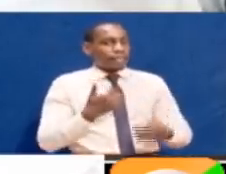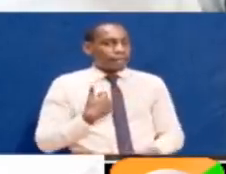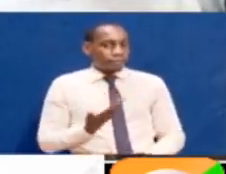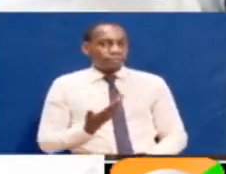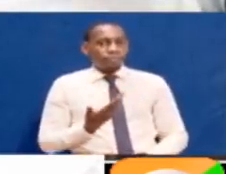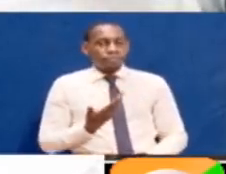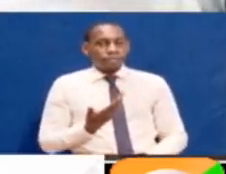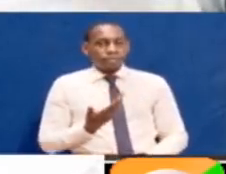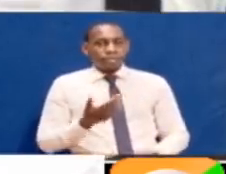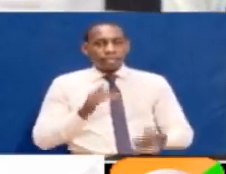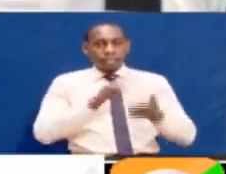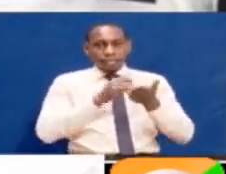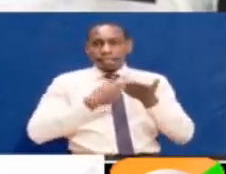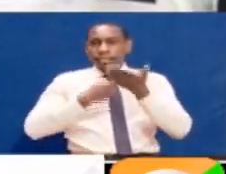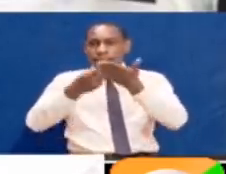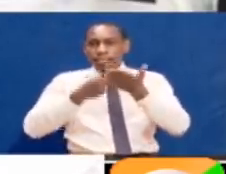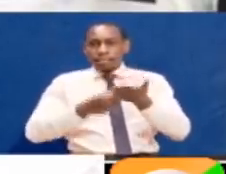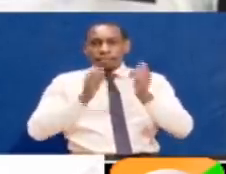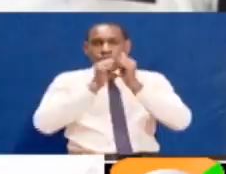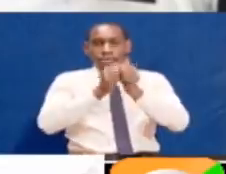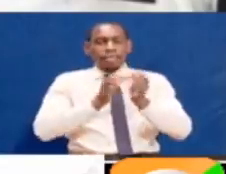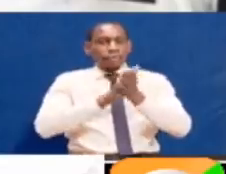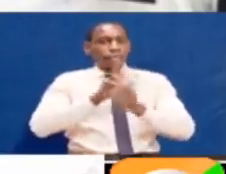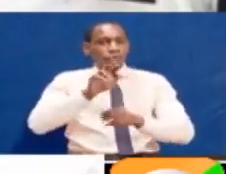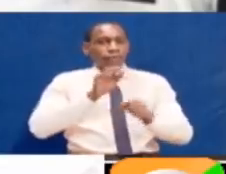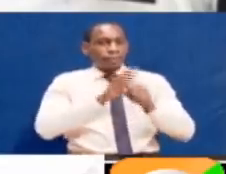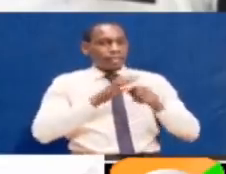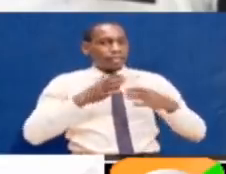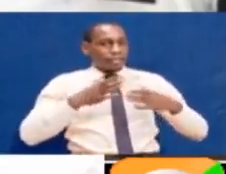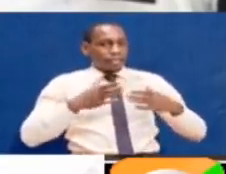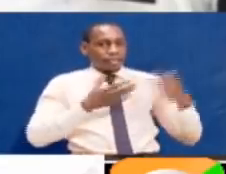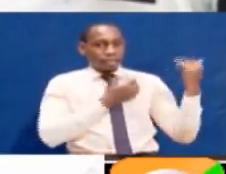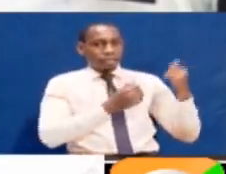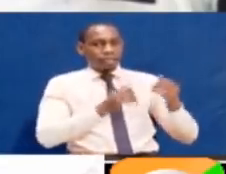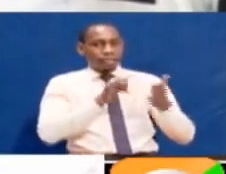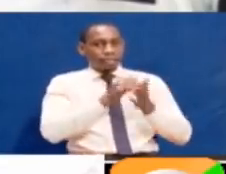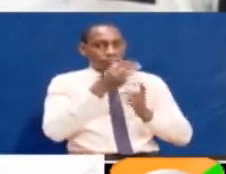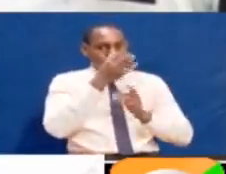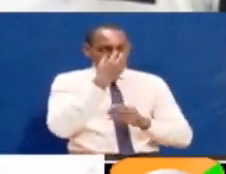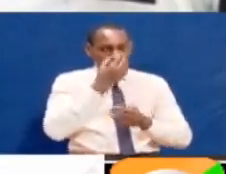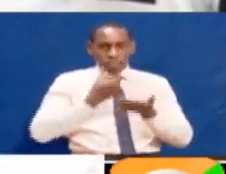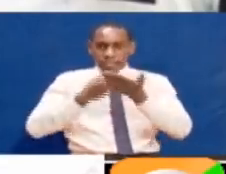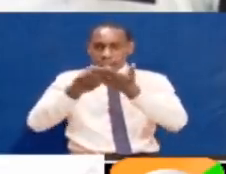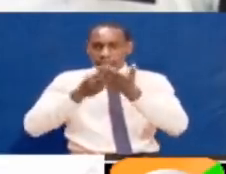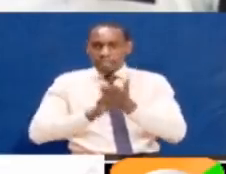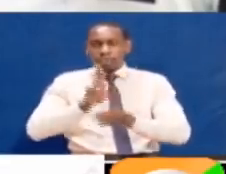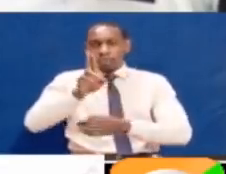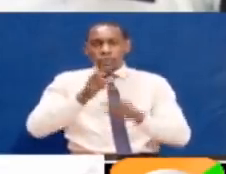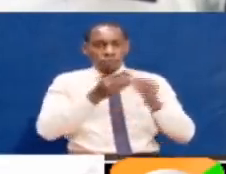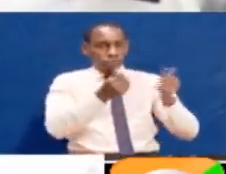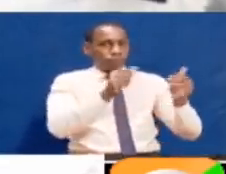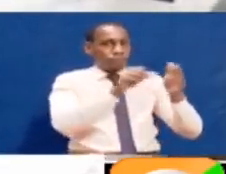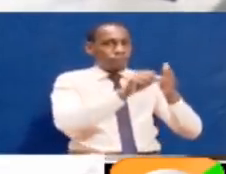about, should go talk to the President about? Many would have expected that he would tell you, let me speak to the President and sort this out.